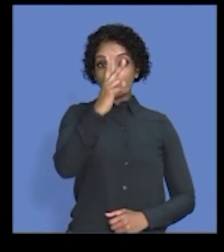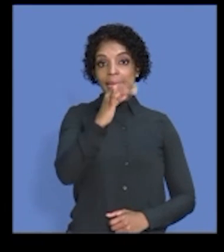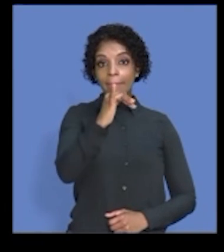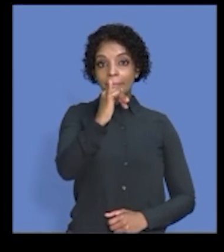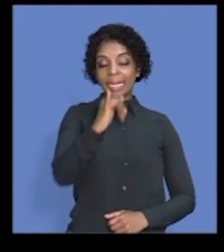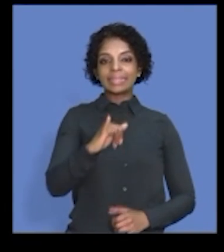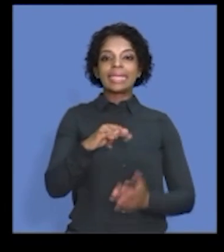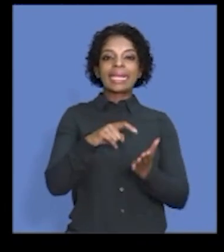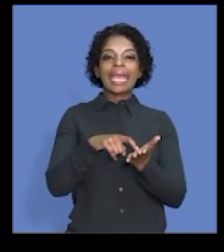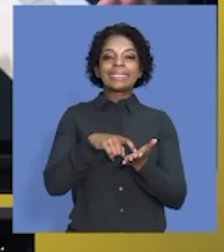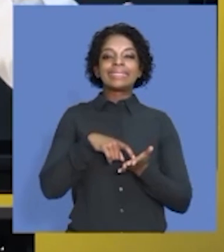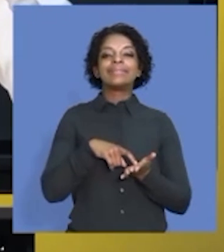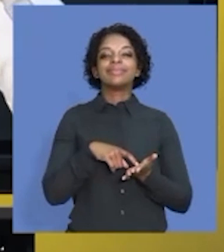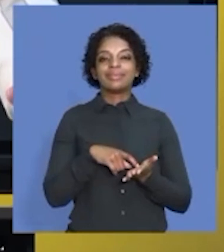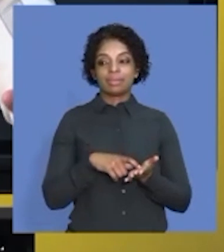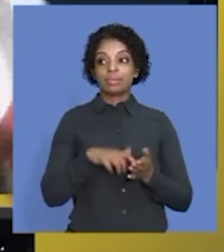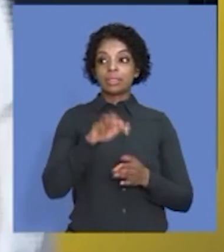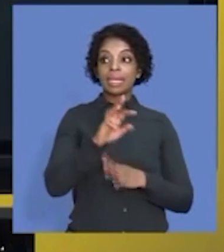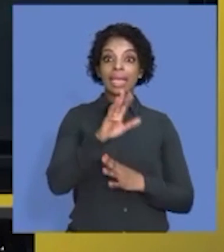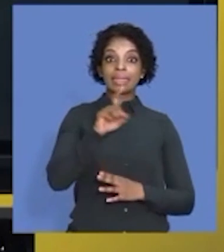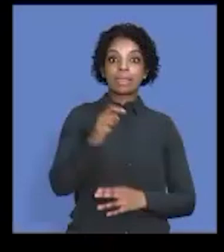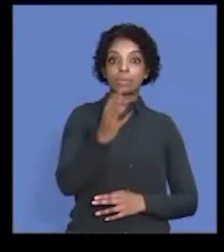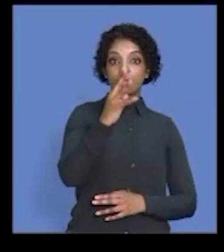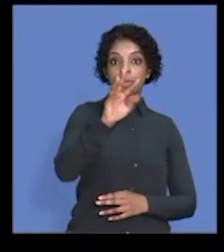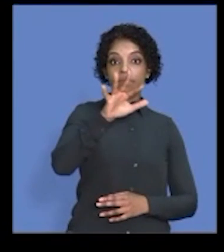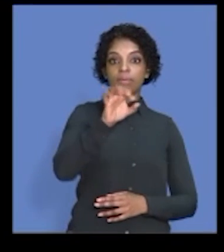9,450 was given to you in your trial balance. Your